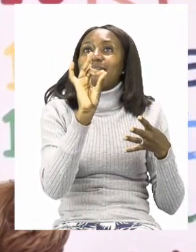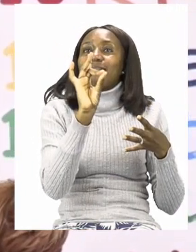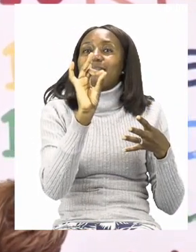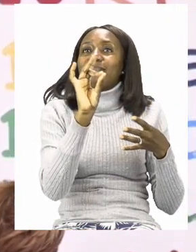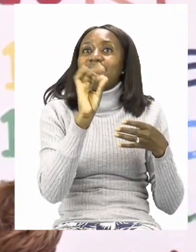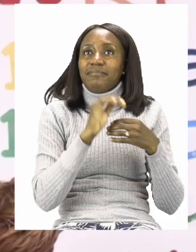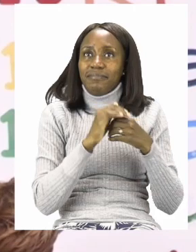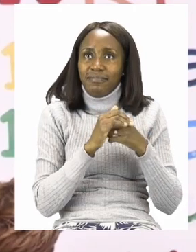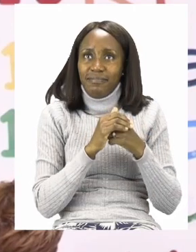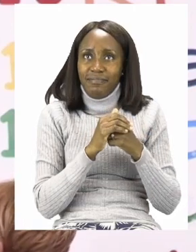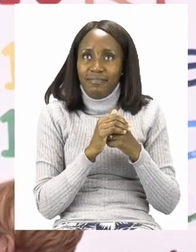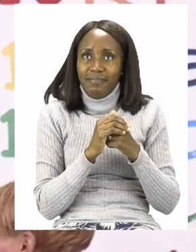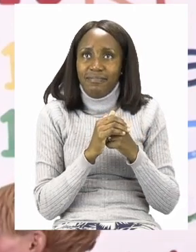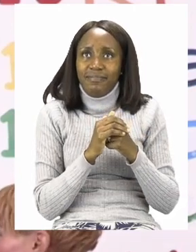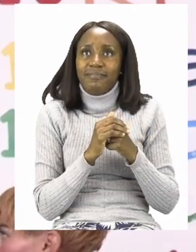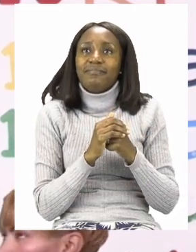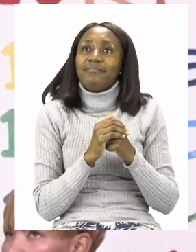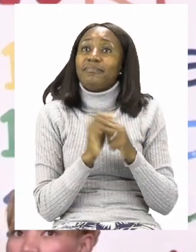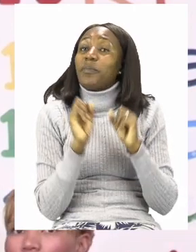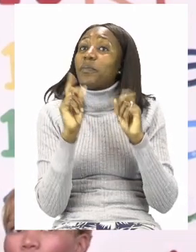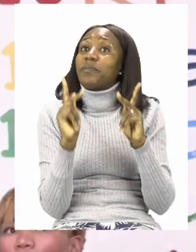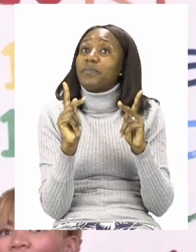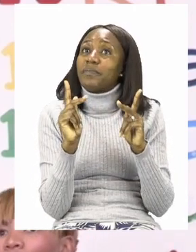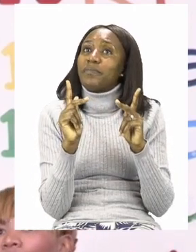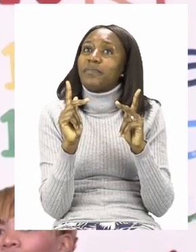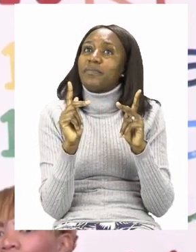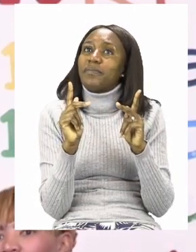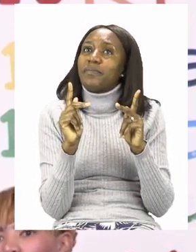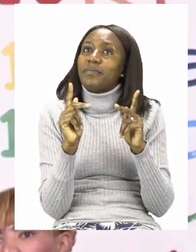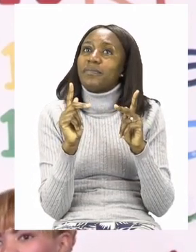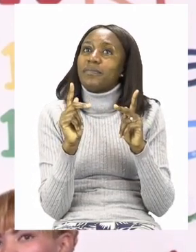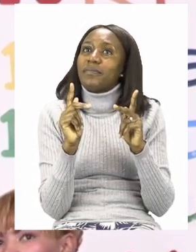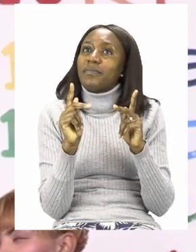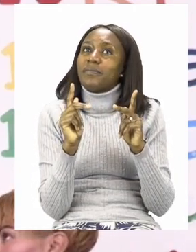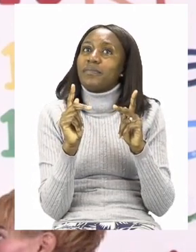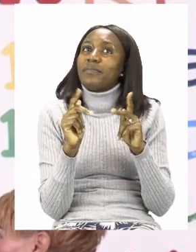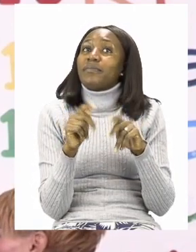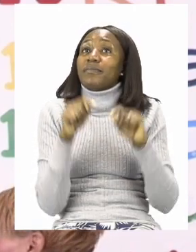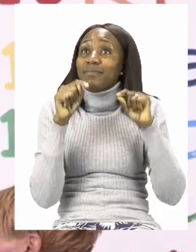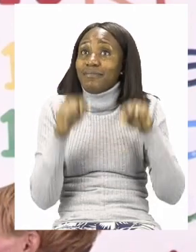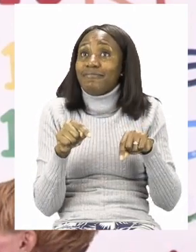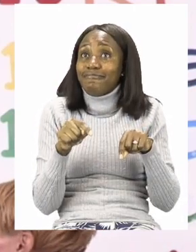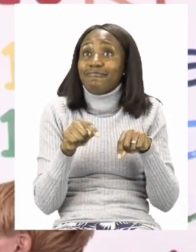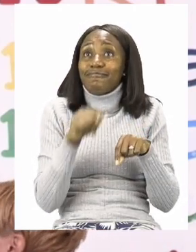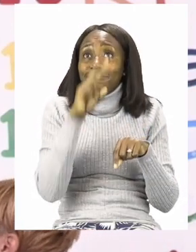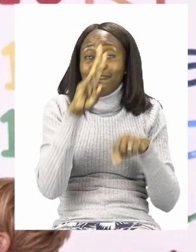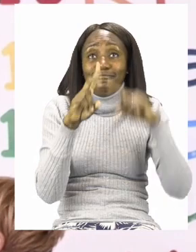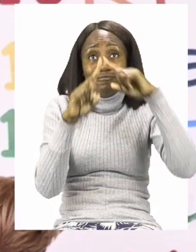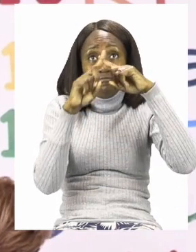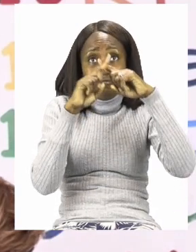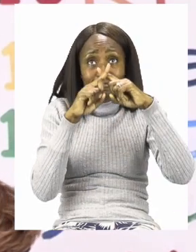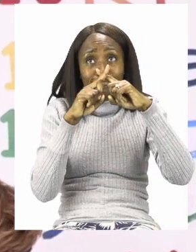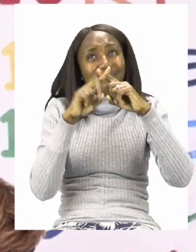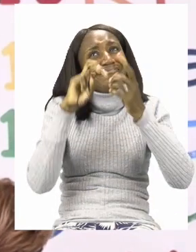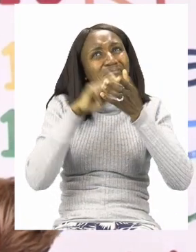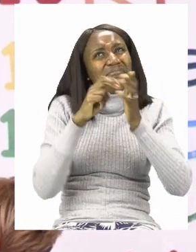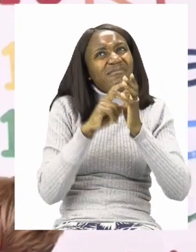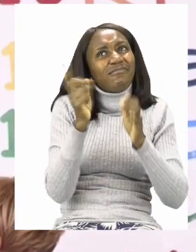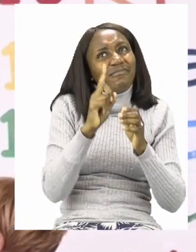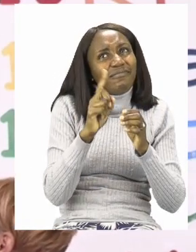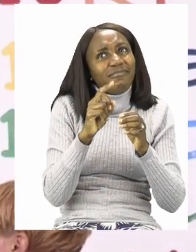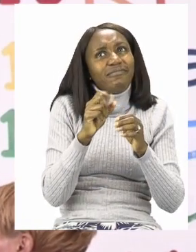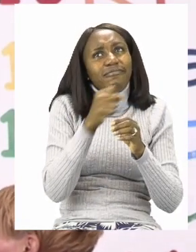8. Right. So when we do the 2 times tables, we basically